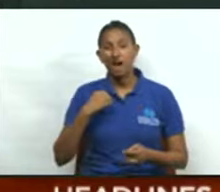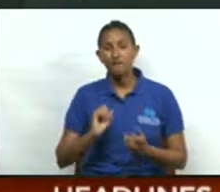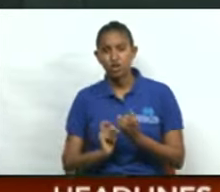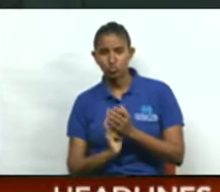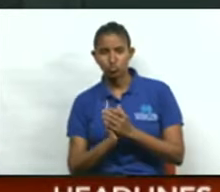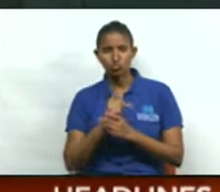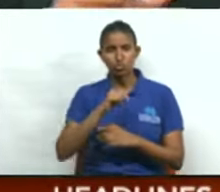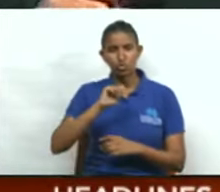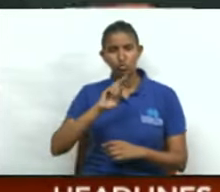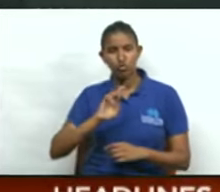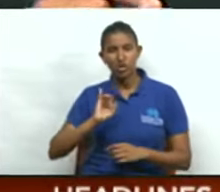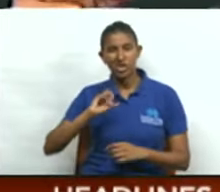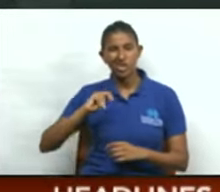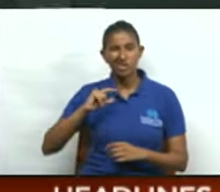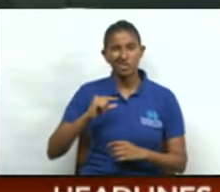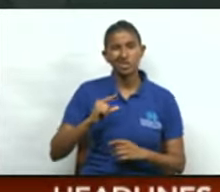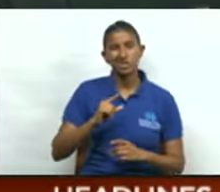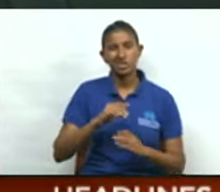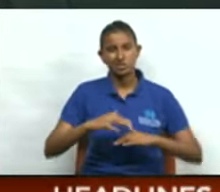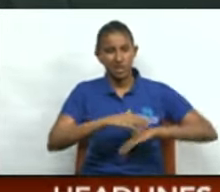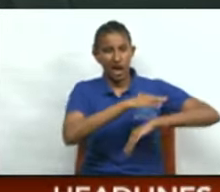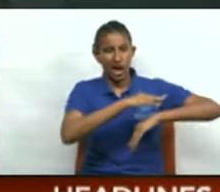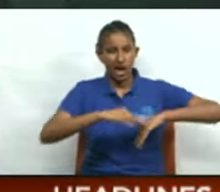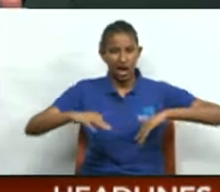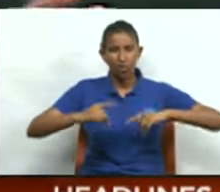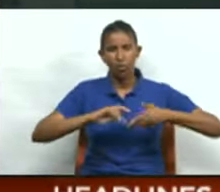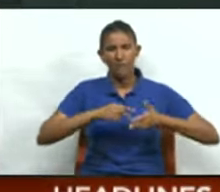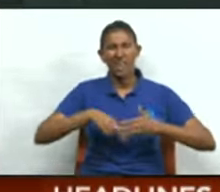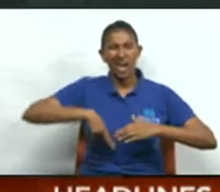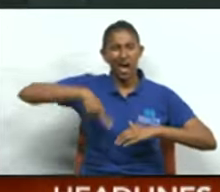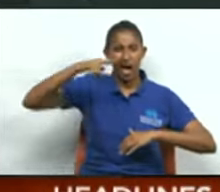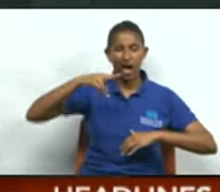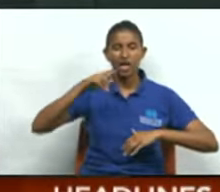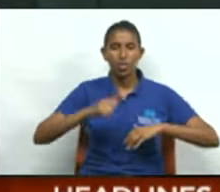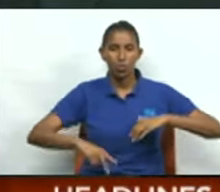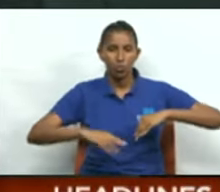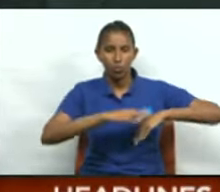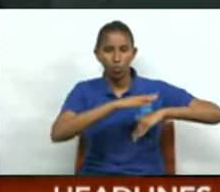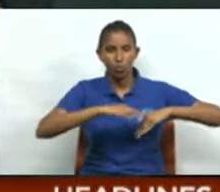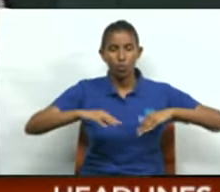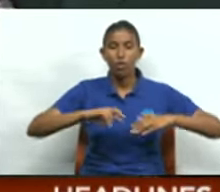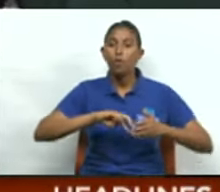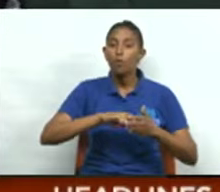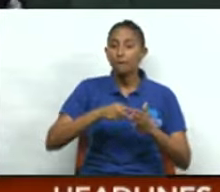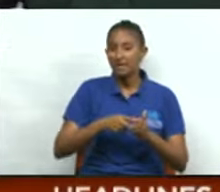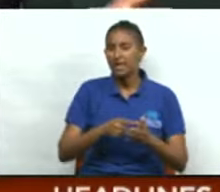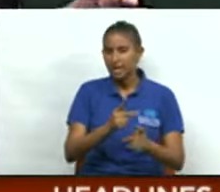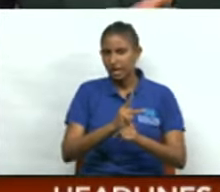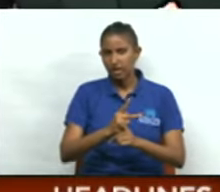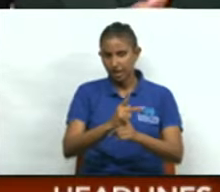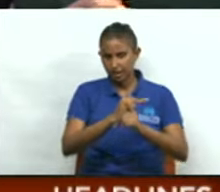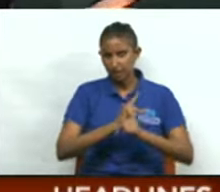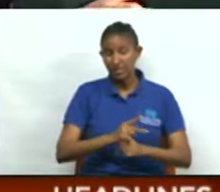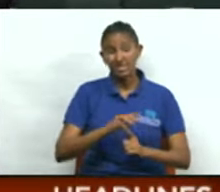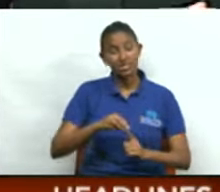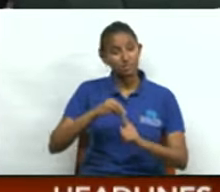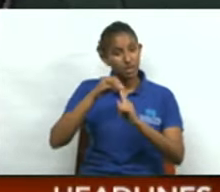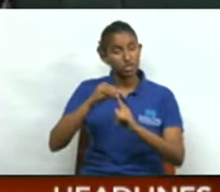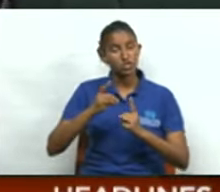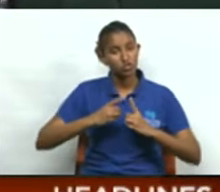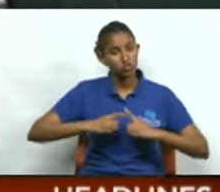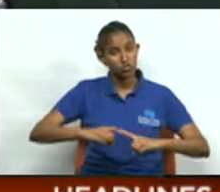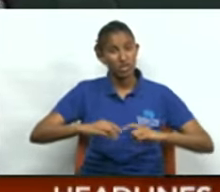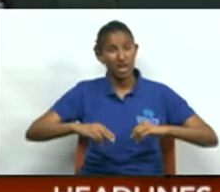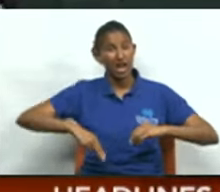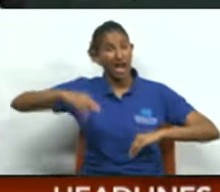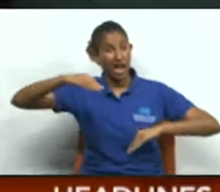remain until Wednesday, March 13. As such, marine users are asked to exercise caution, especially during high tides.